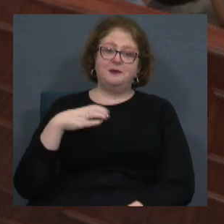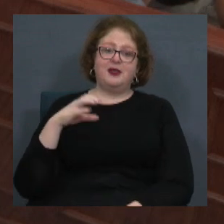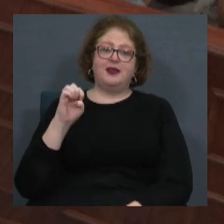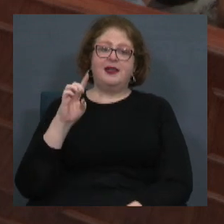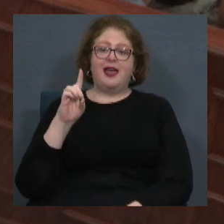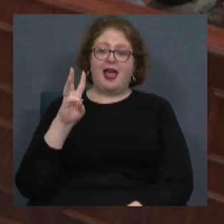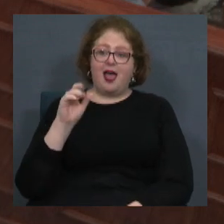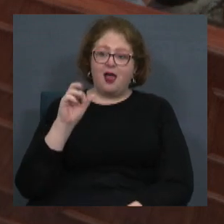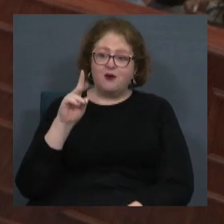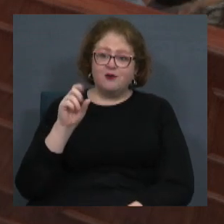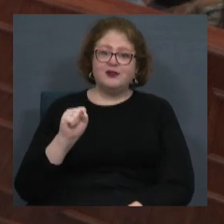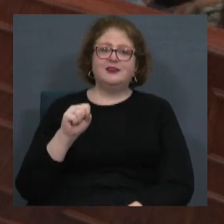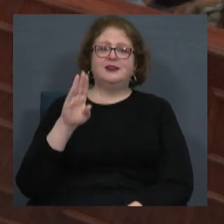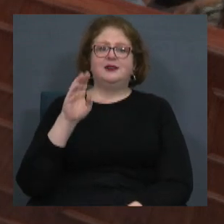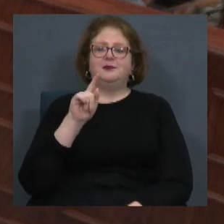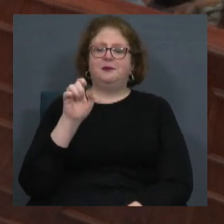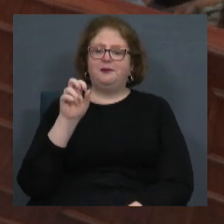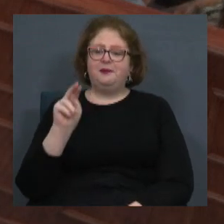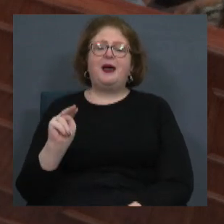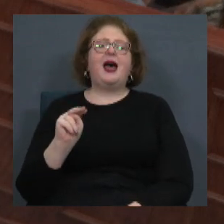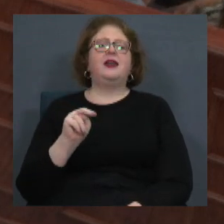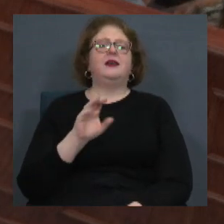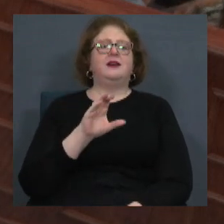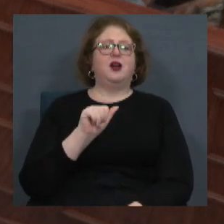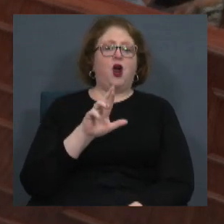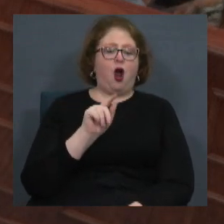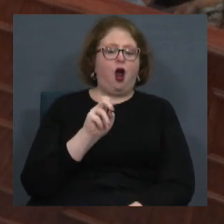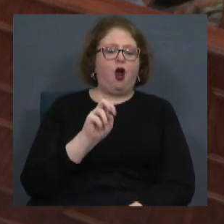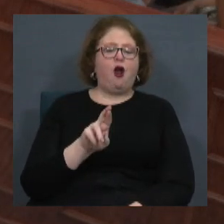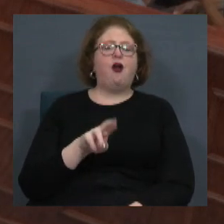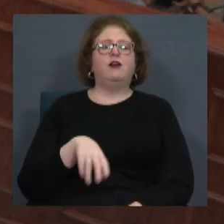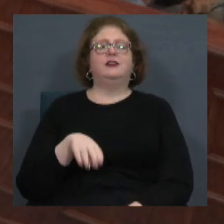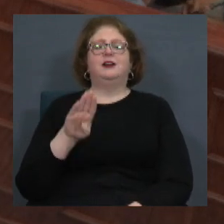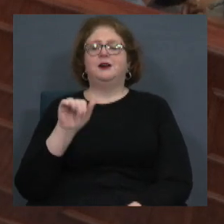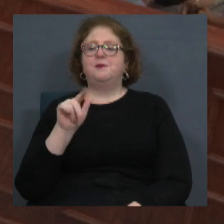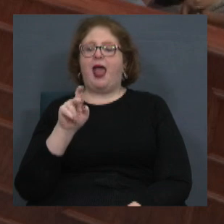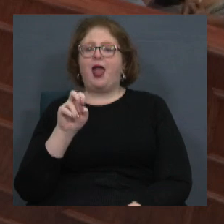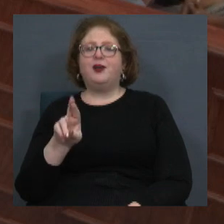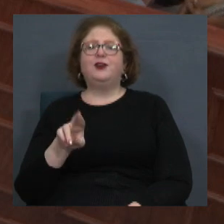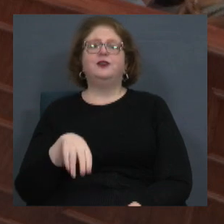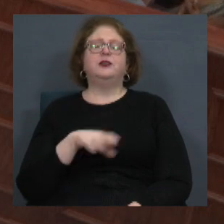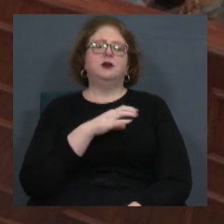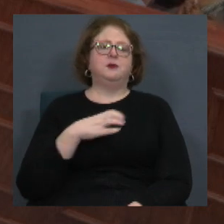Benton, and thank you so much, Mr. Carter and Mr. Baker and Commissioner Walker.